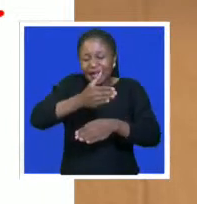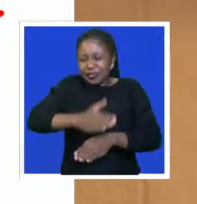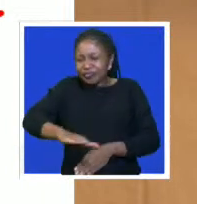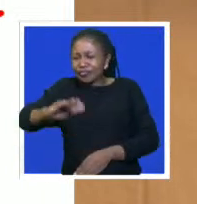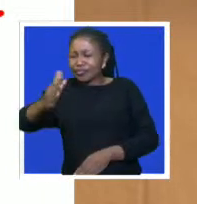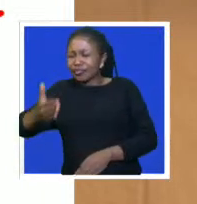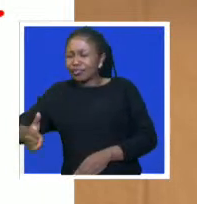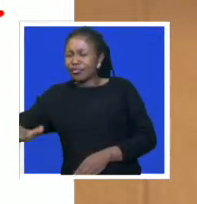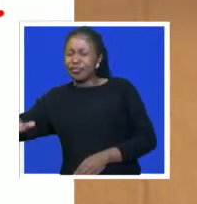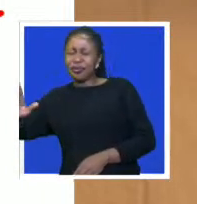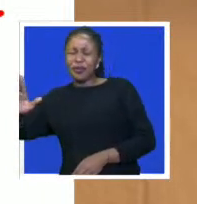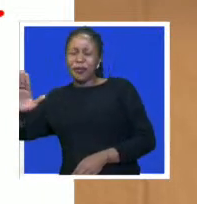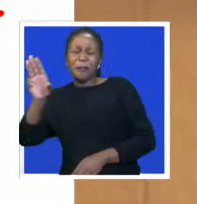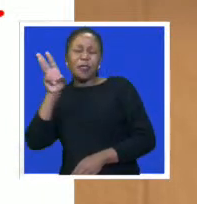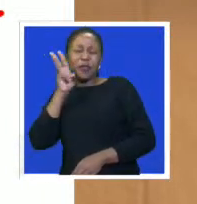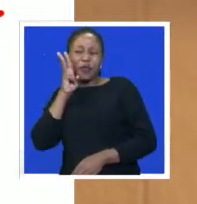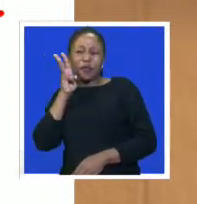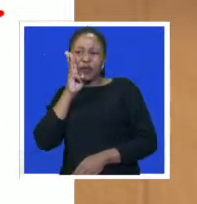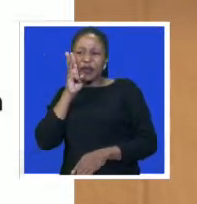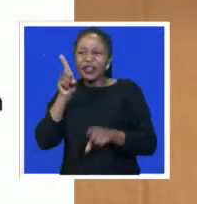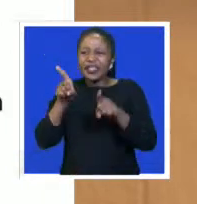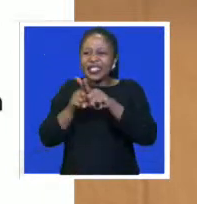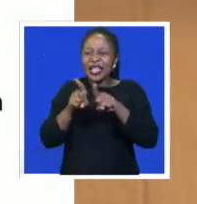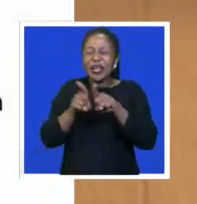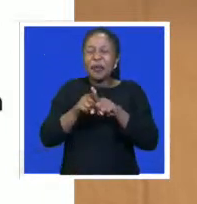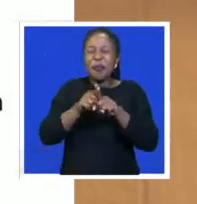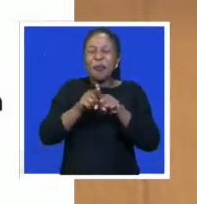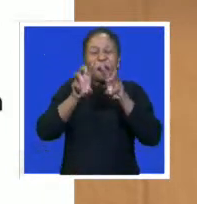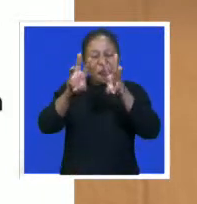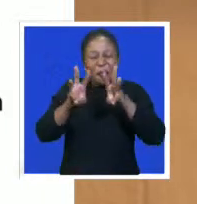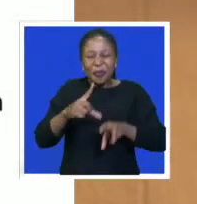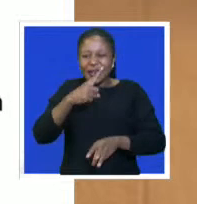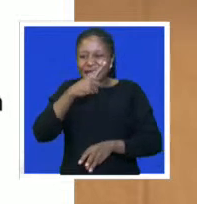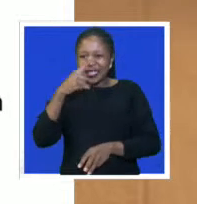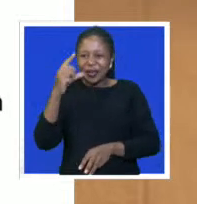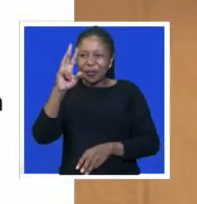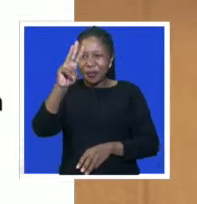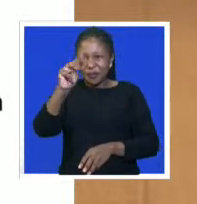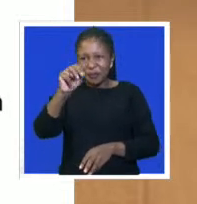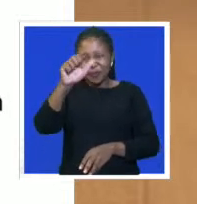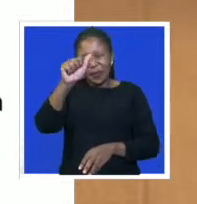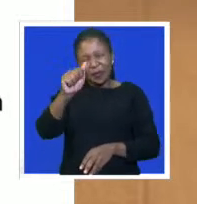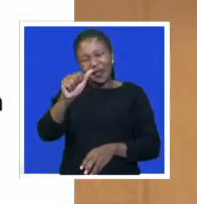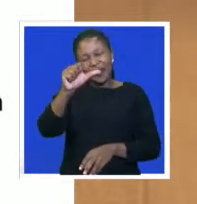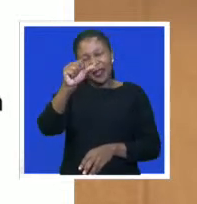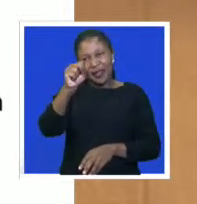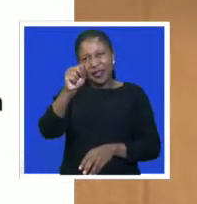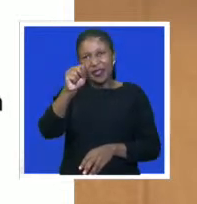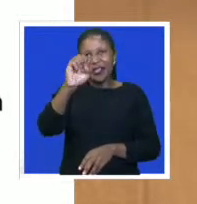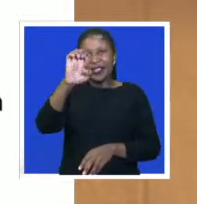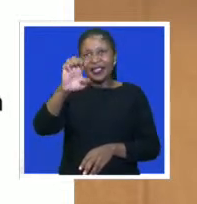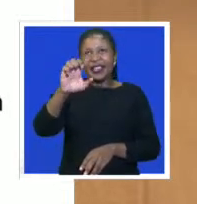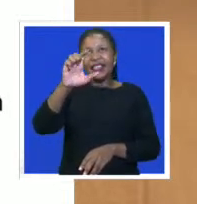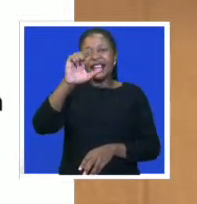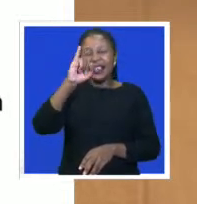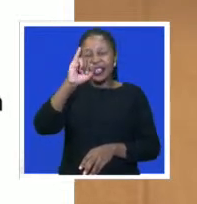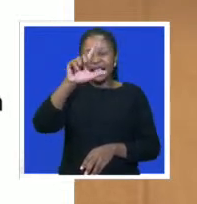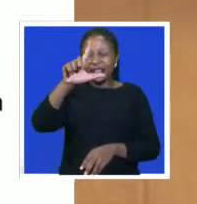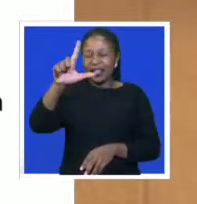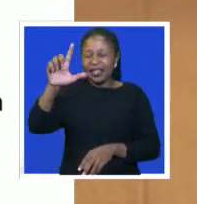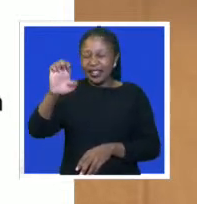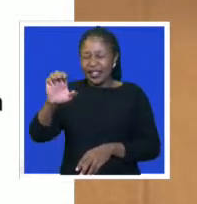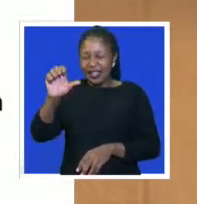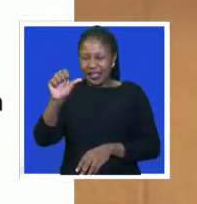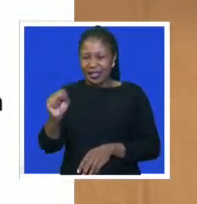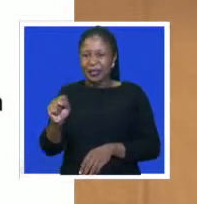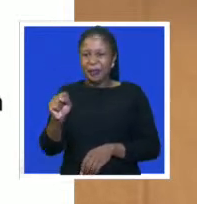sight of Marseilles, my dear Lena. Now we move on. Let us appreciate language. There is, in the passage, there